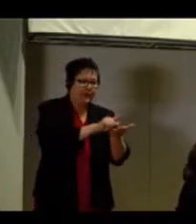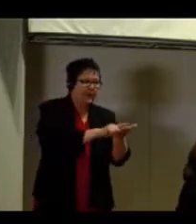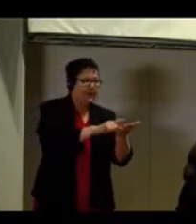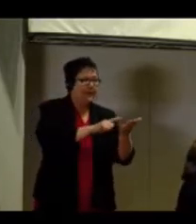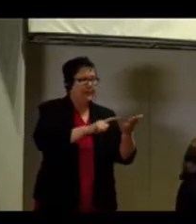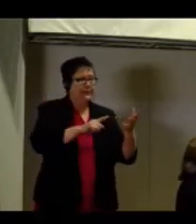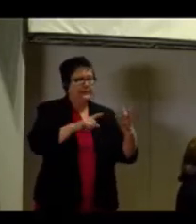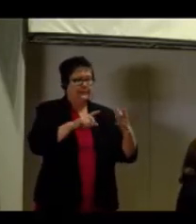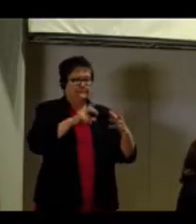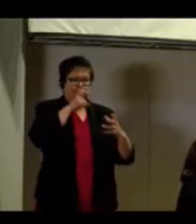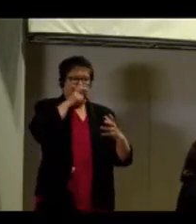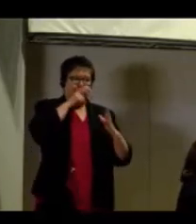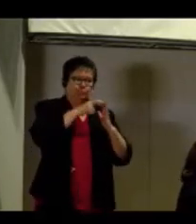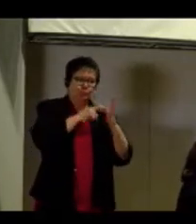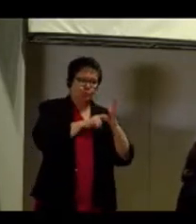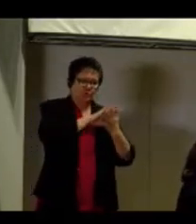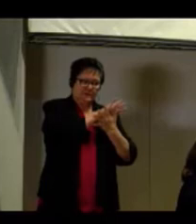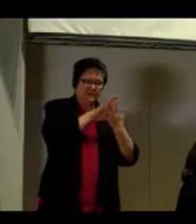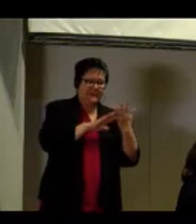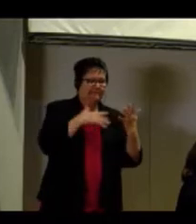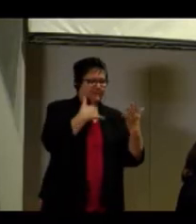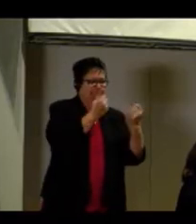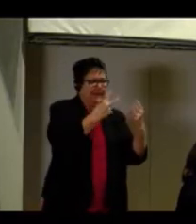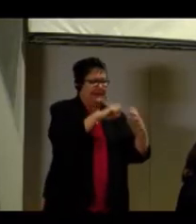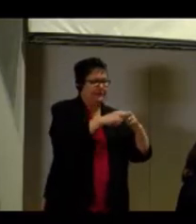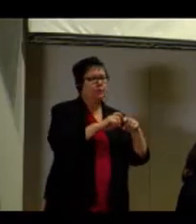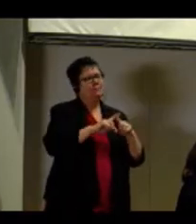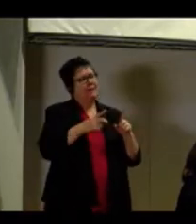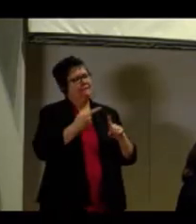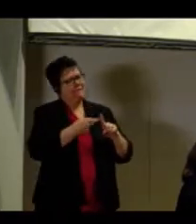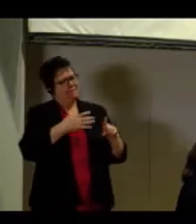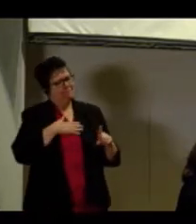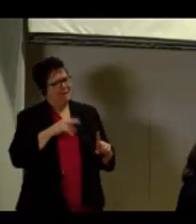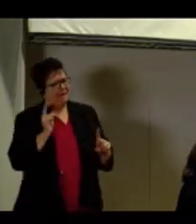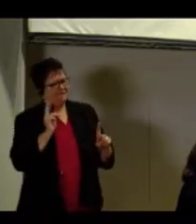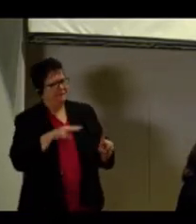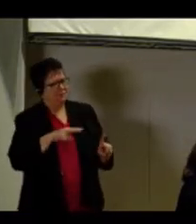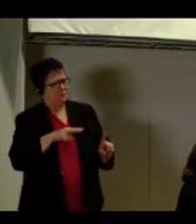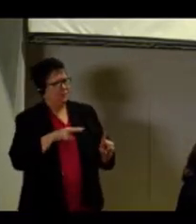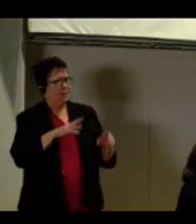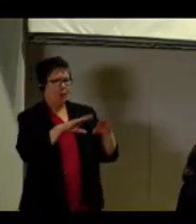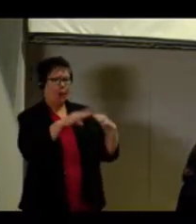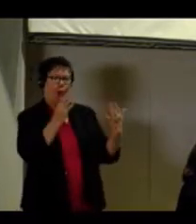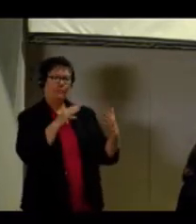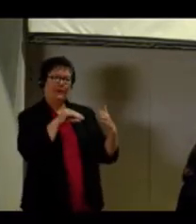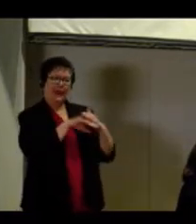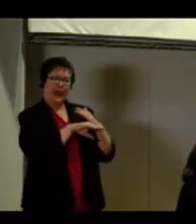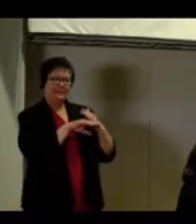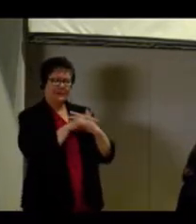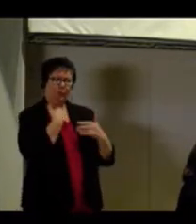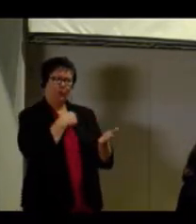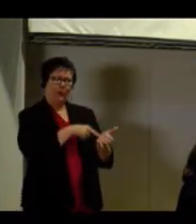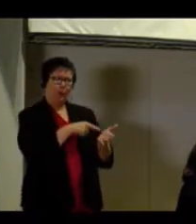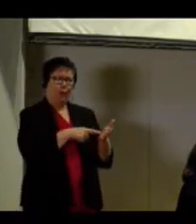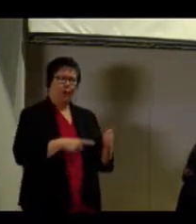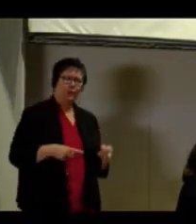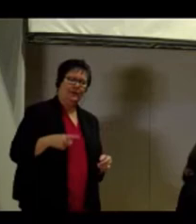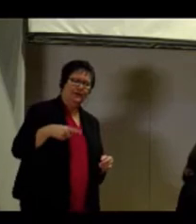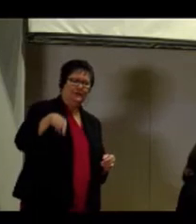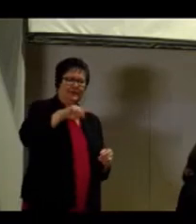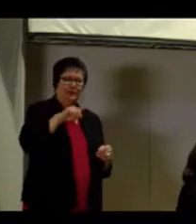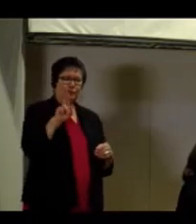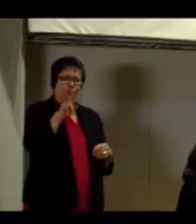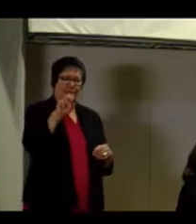But from a personal standpoint, I think that we basically owe it to the U.S. taxpayer to